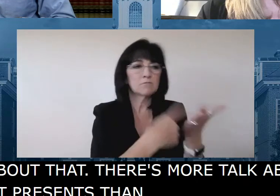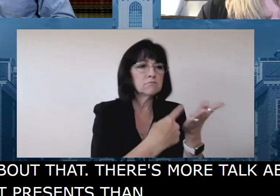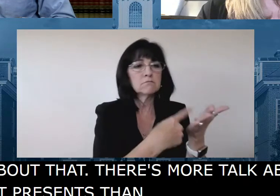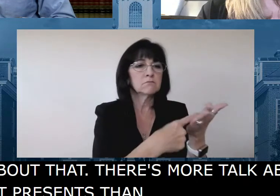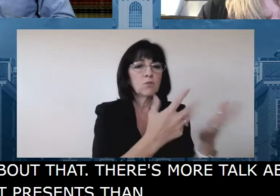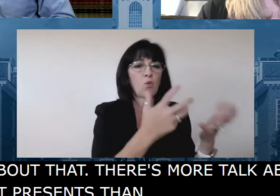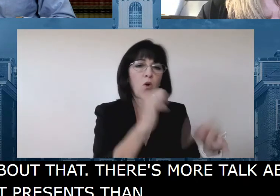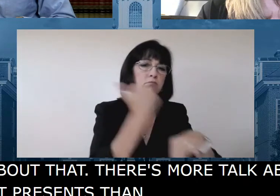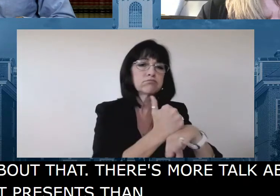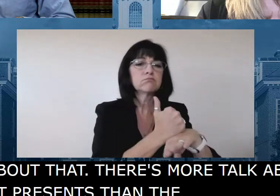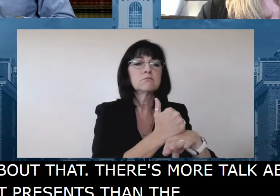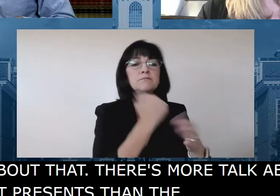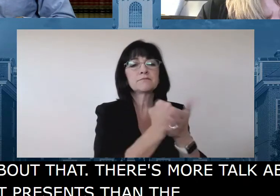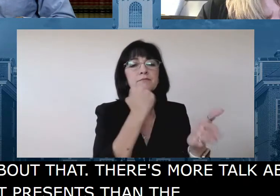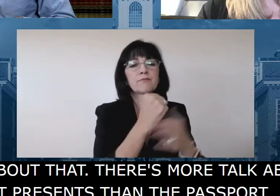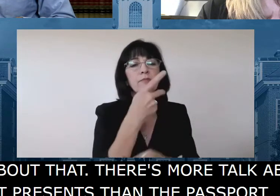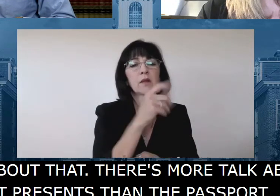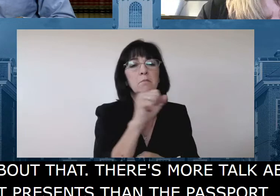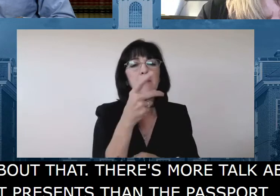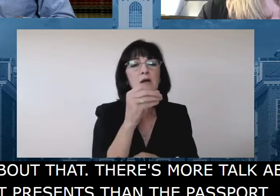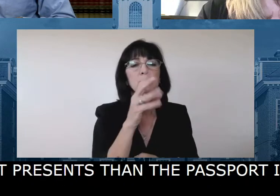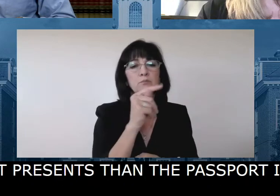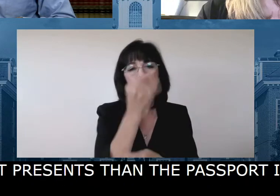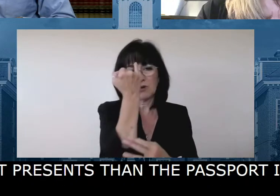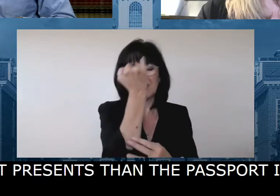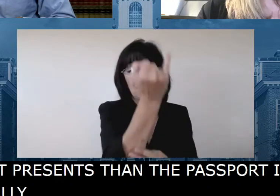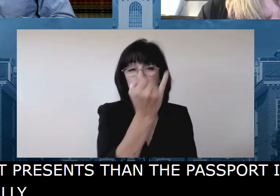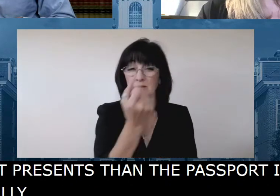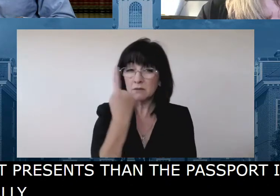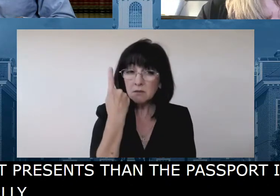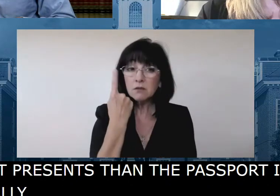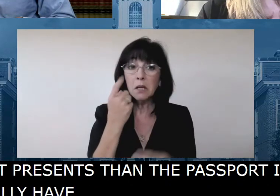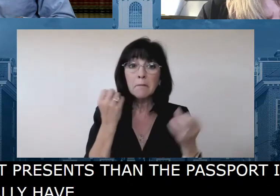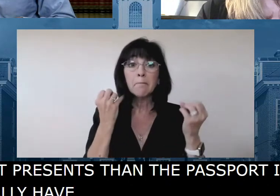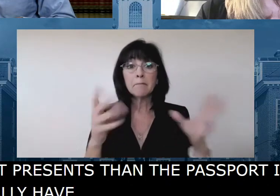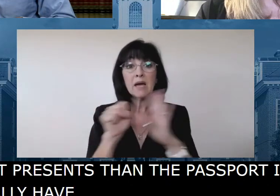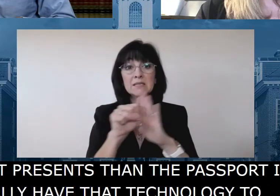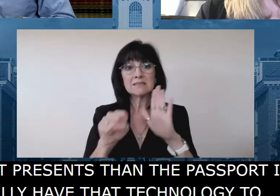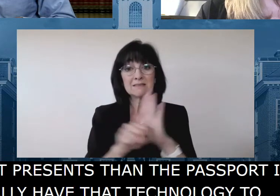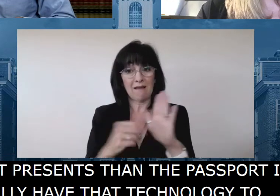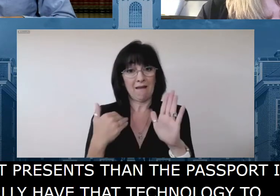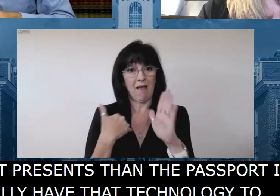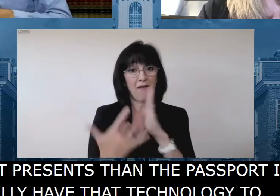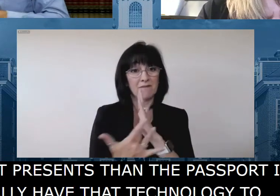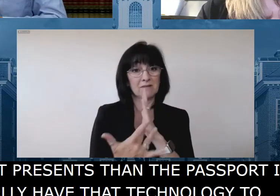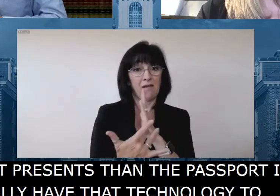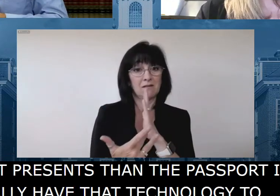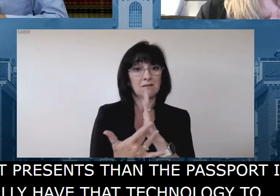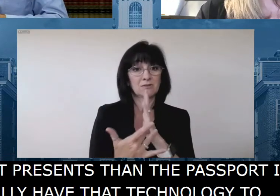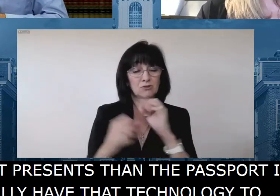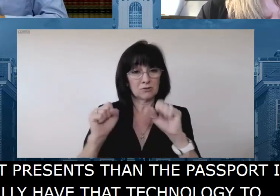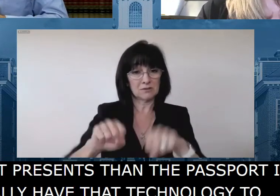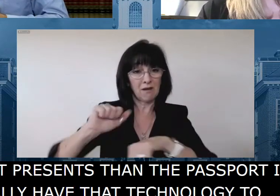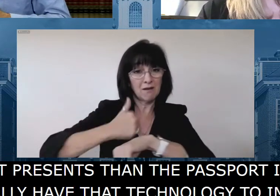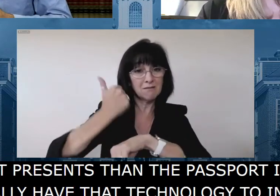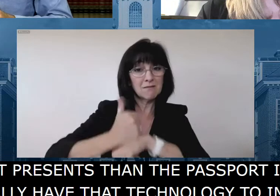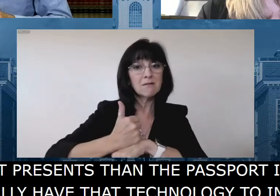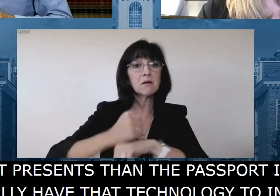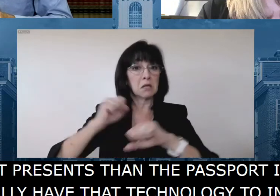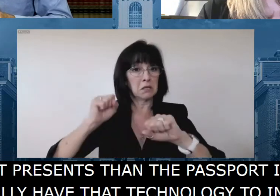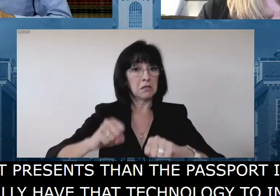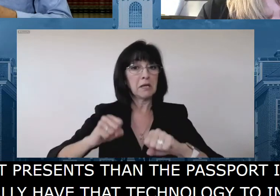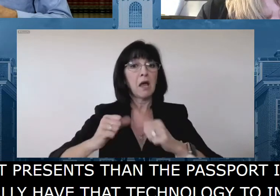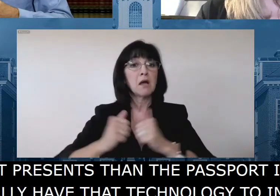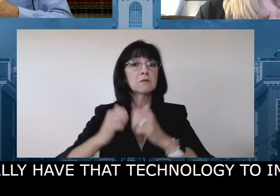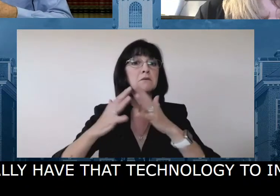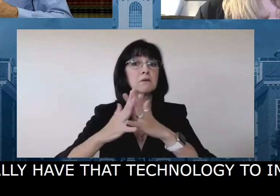many states really have that technology to implement. We talked about, you heard us talking a minute ago about New